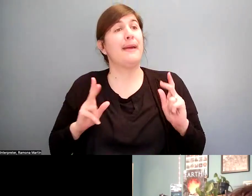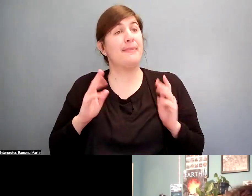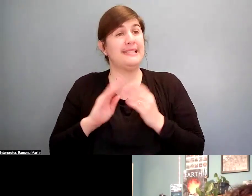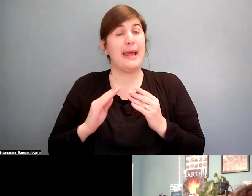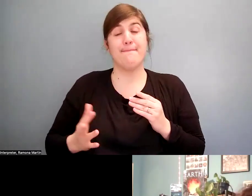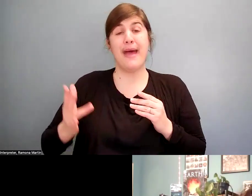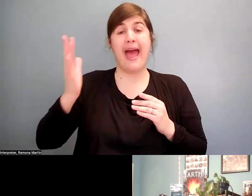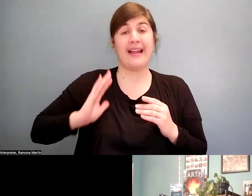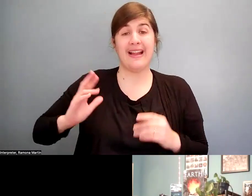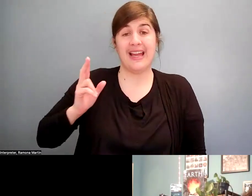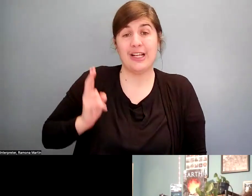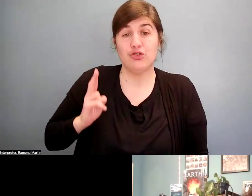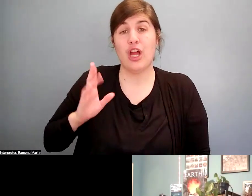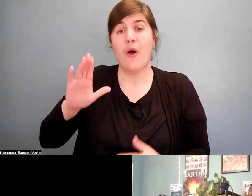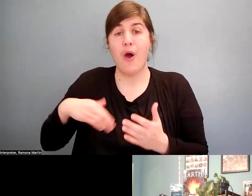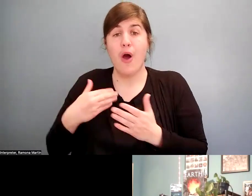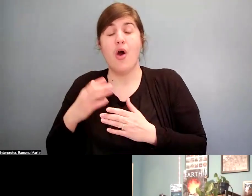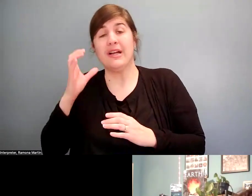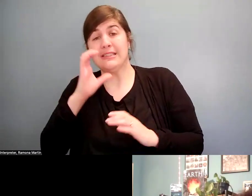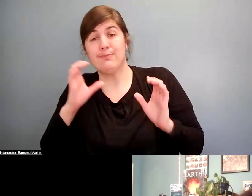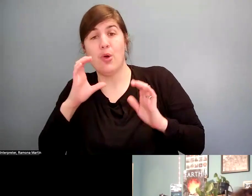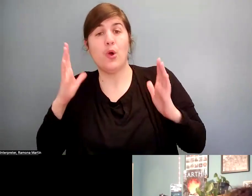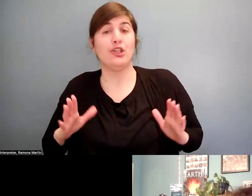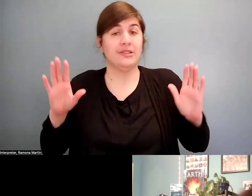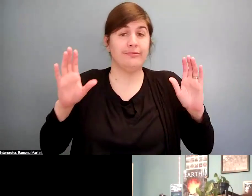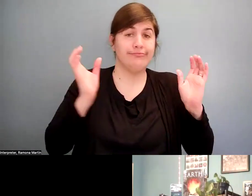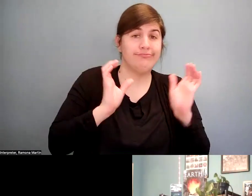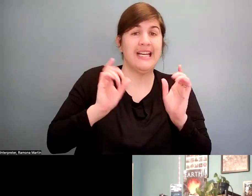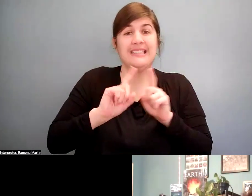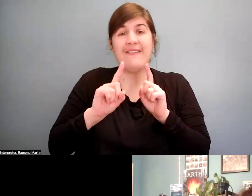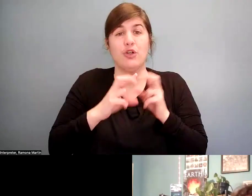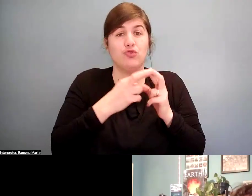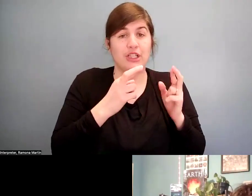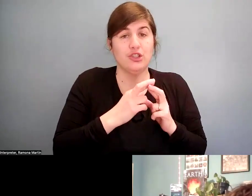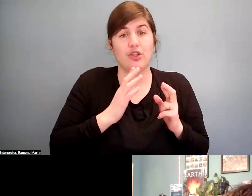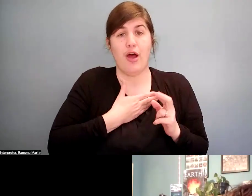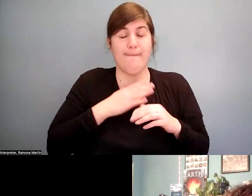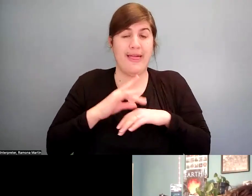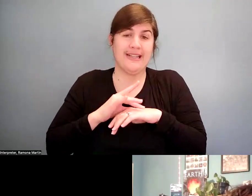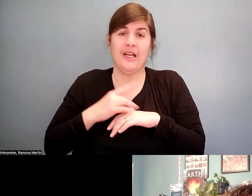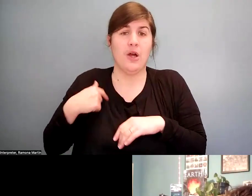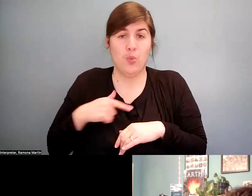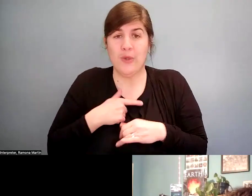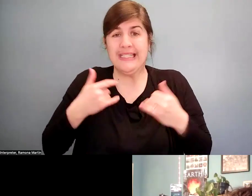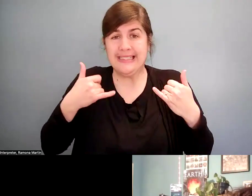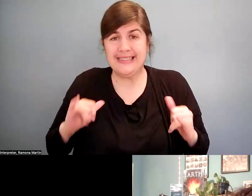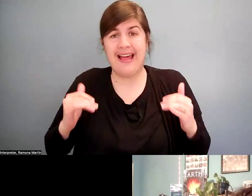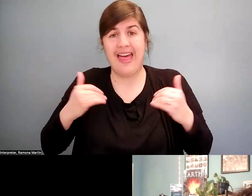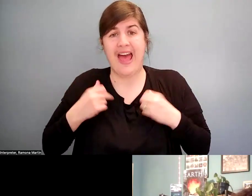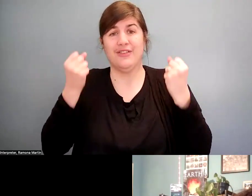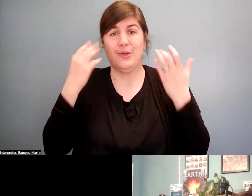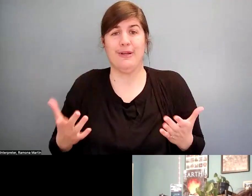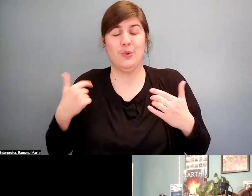in history was when all the explorers were out there exploring new regions of our planet. We still have so far to go. We've only